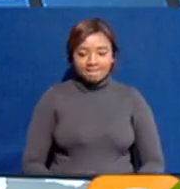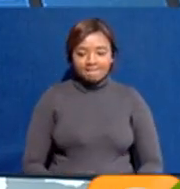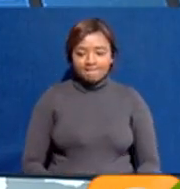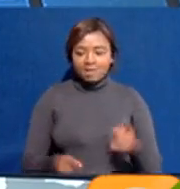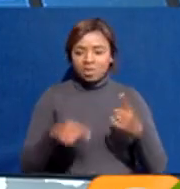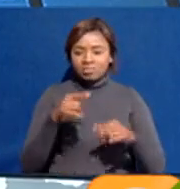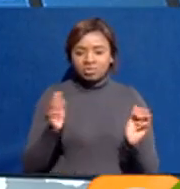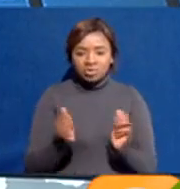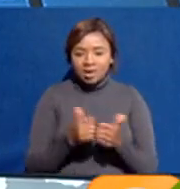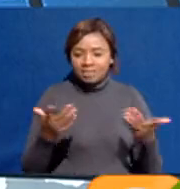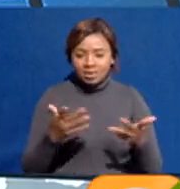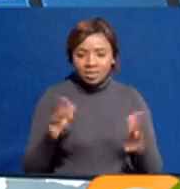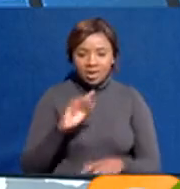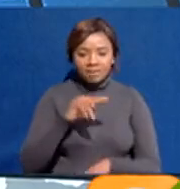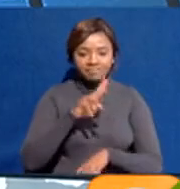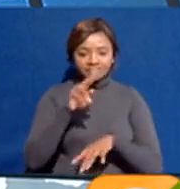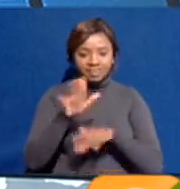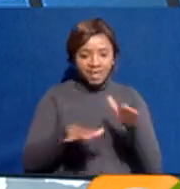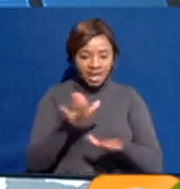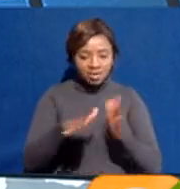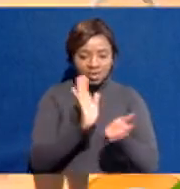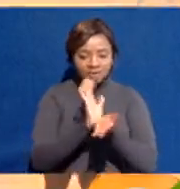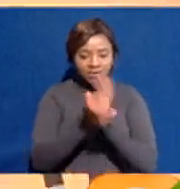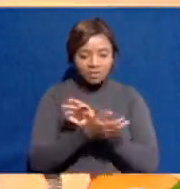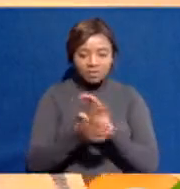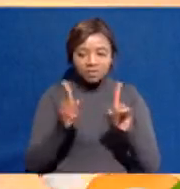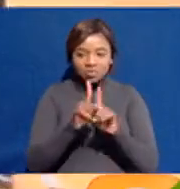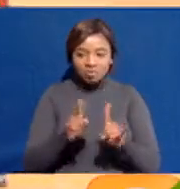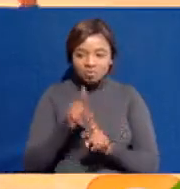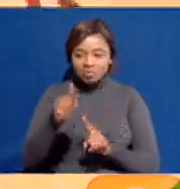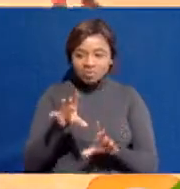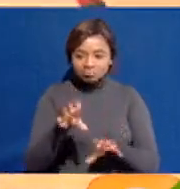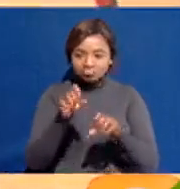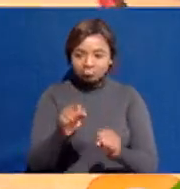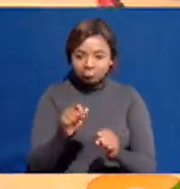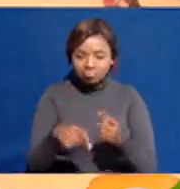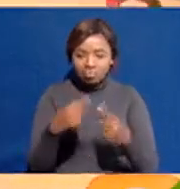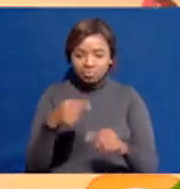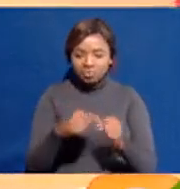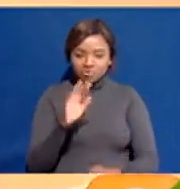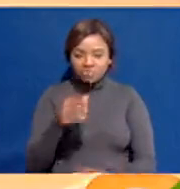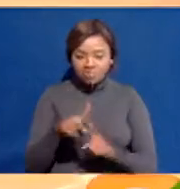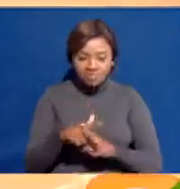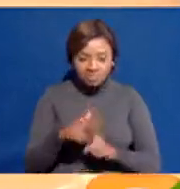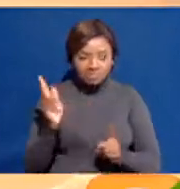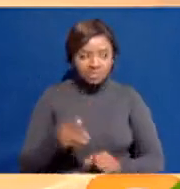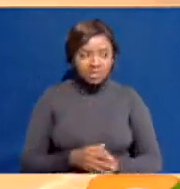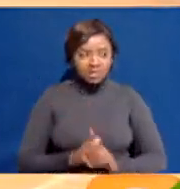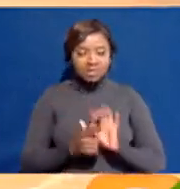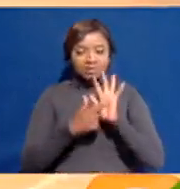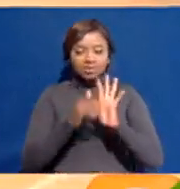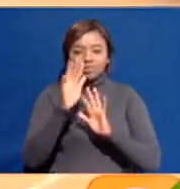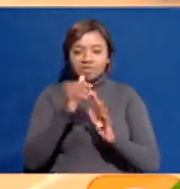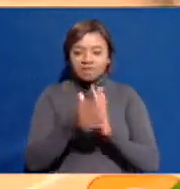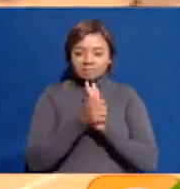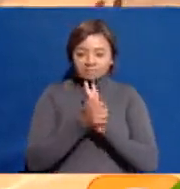at the Nyayo National Stadium. Now, Pipeline dominated the game from the start, showcasing their